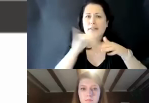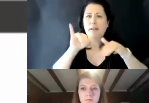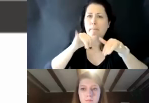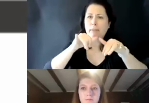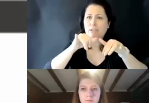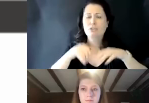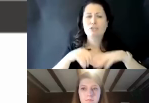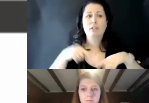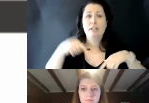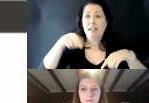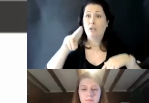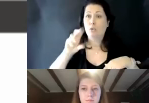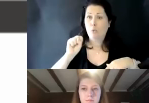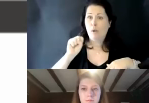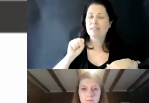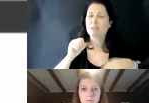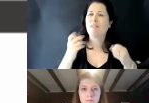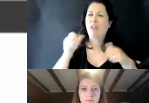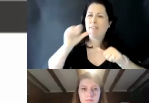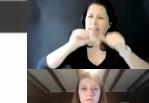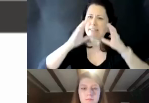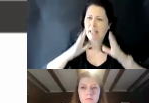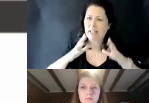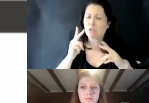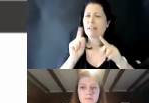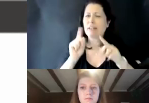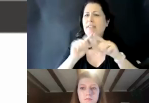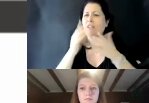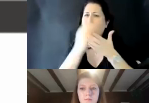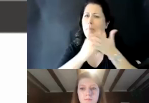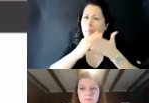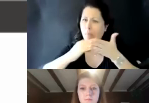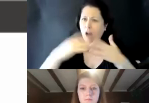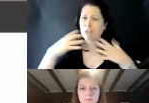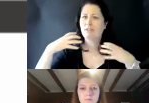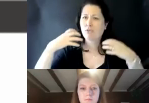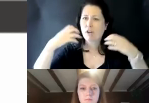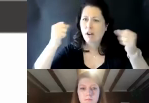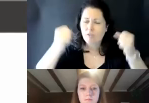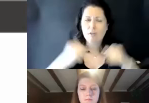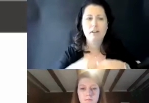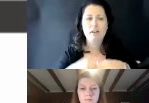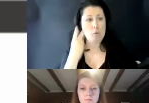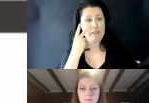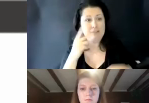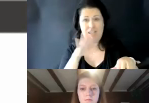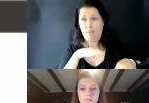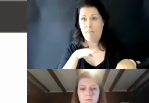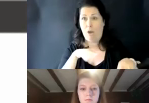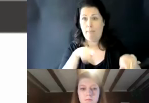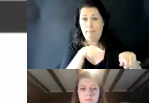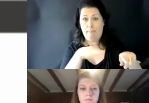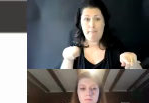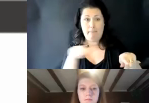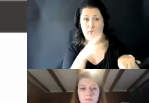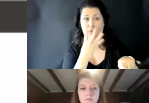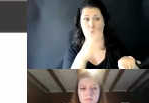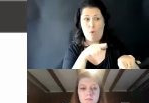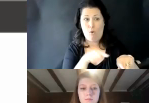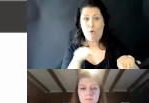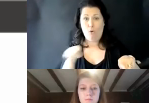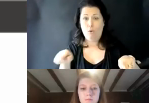also had a number of scientists look sort of at the elements of recovery, and and you can see them here at the bottom. And the thing